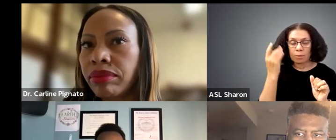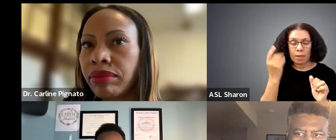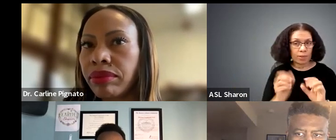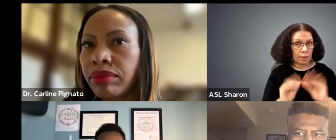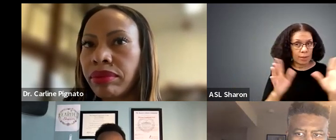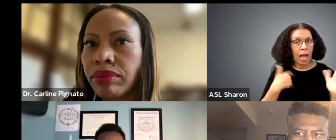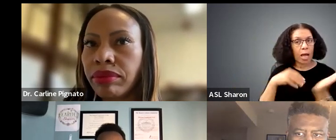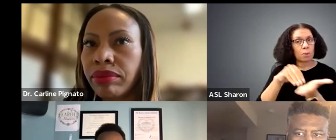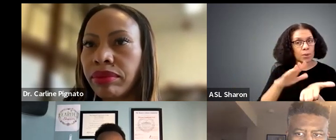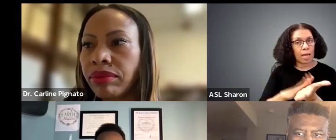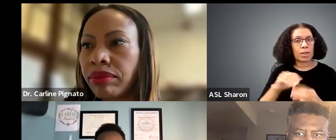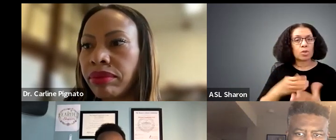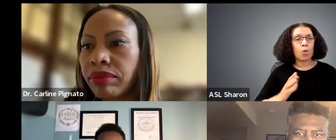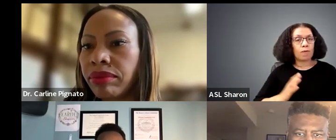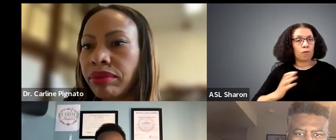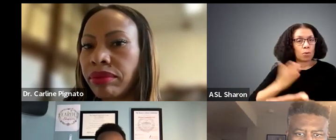records?